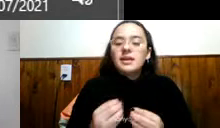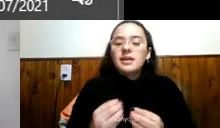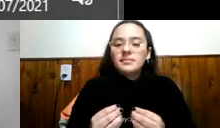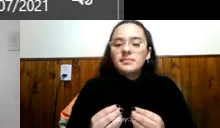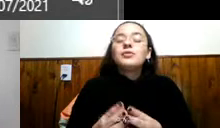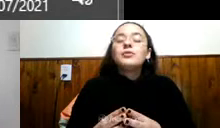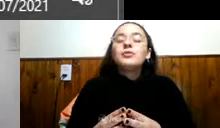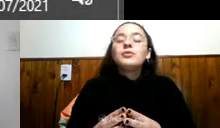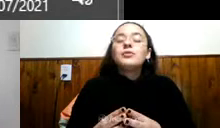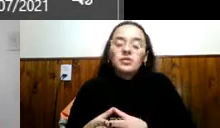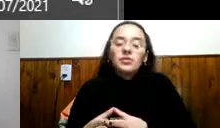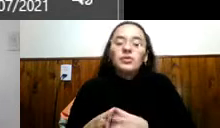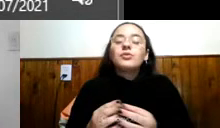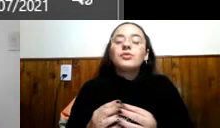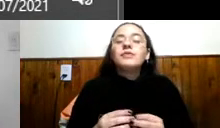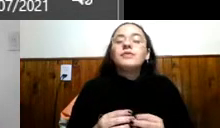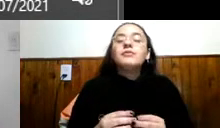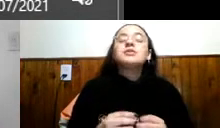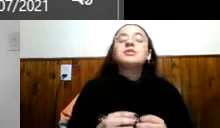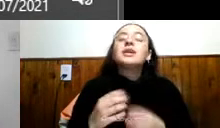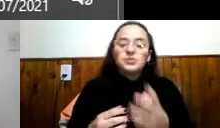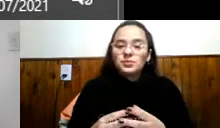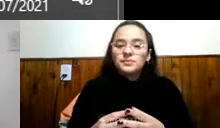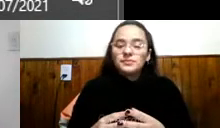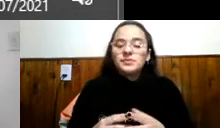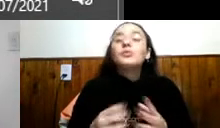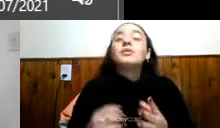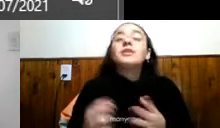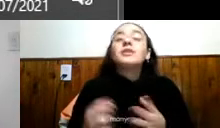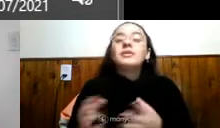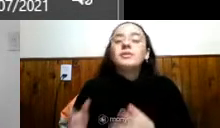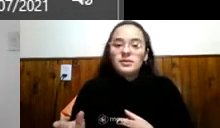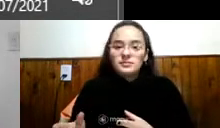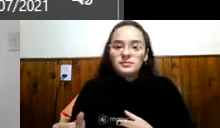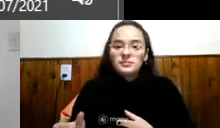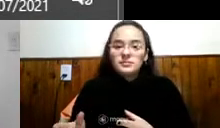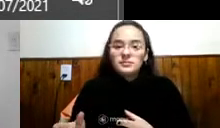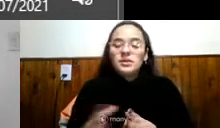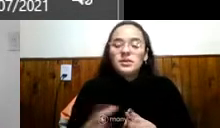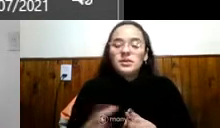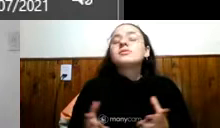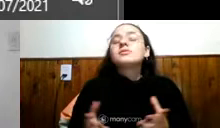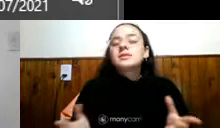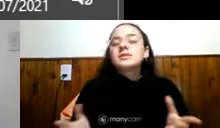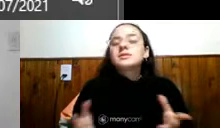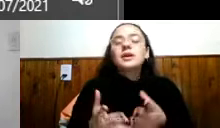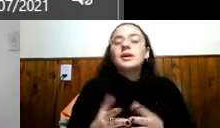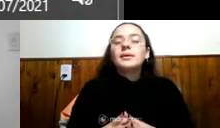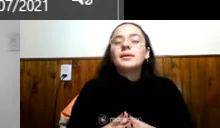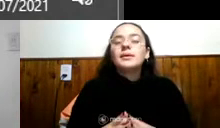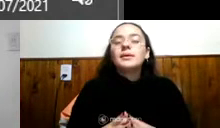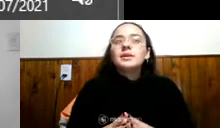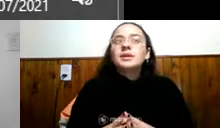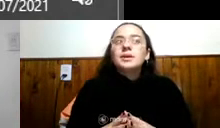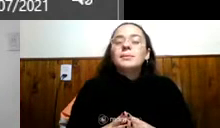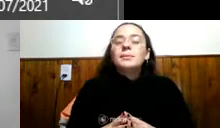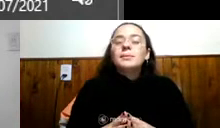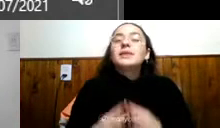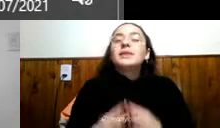you live there or if you talk to someone who lives there, because there is